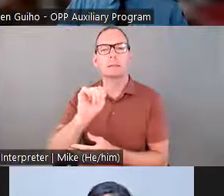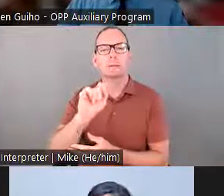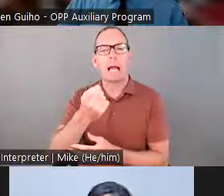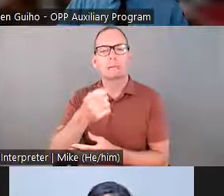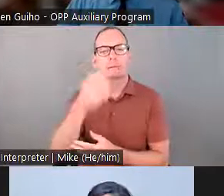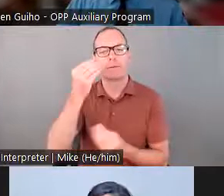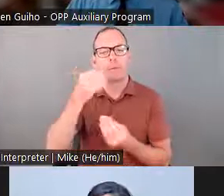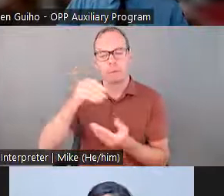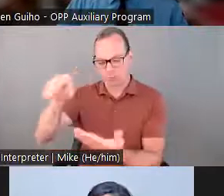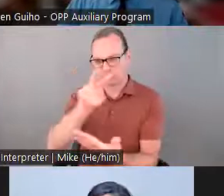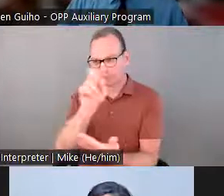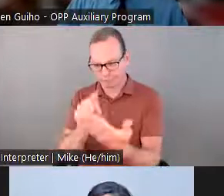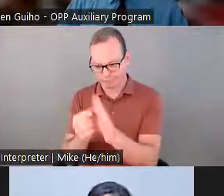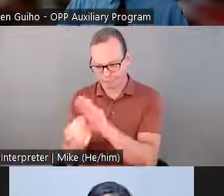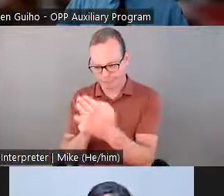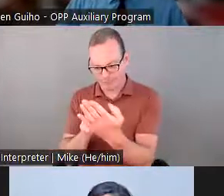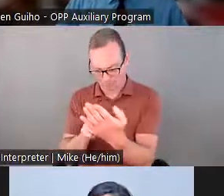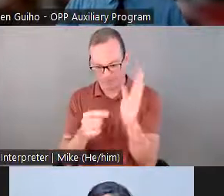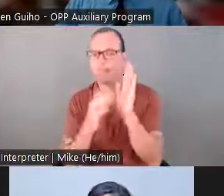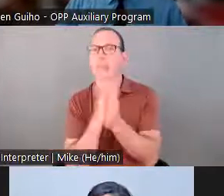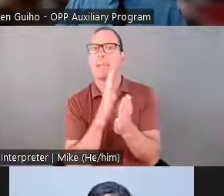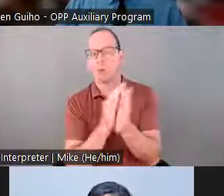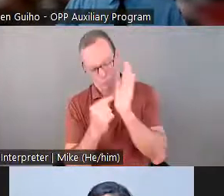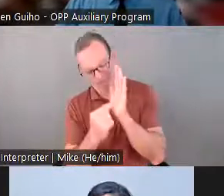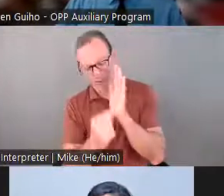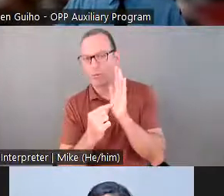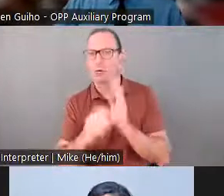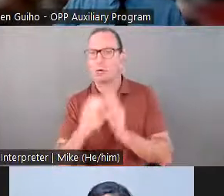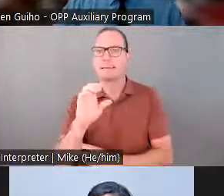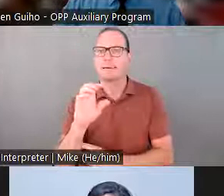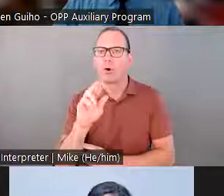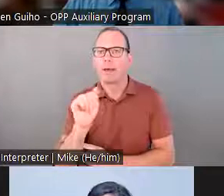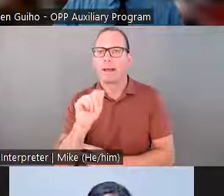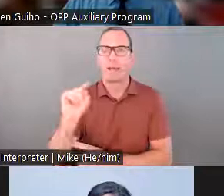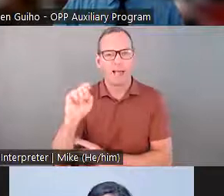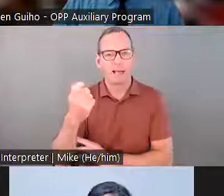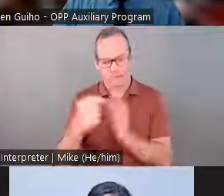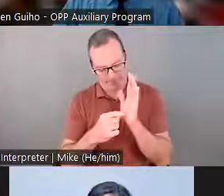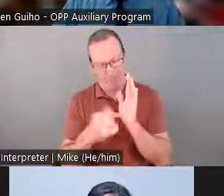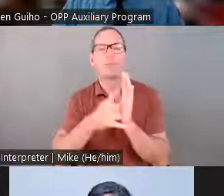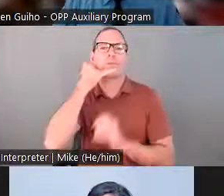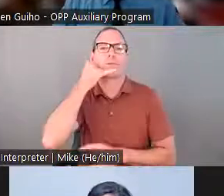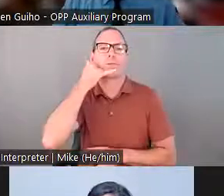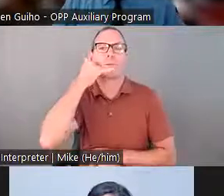depending on how many dealings you have with the CRA. But that's your number one way of dealing with that.